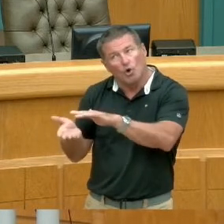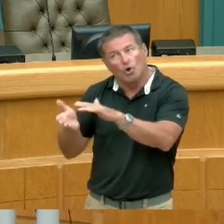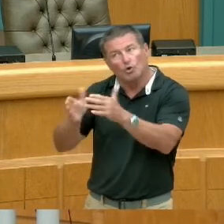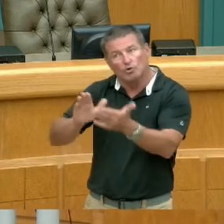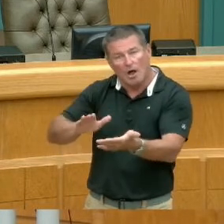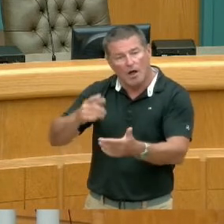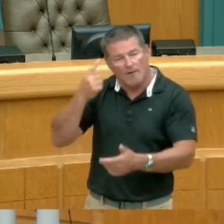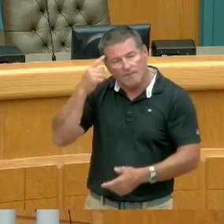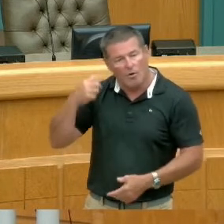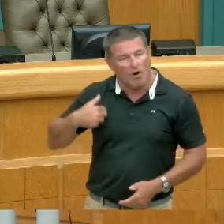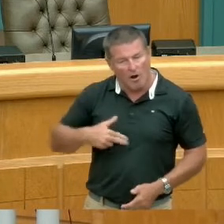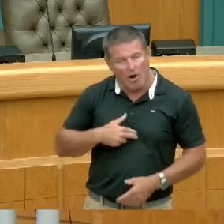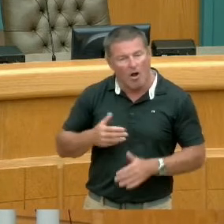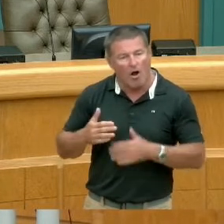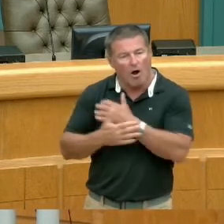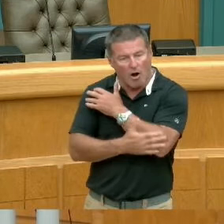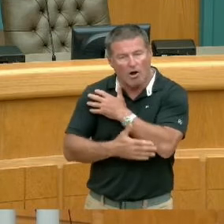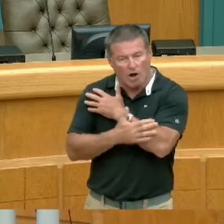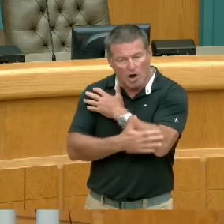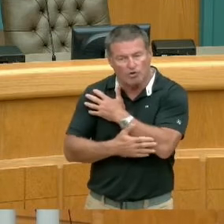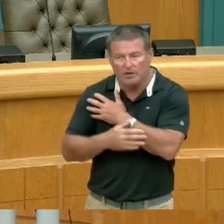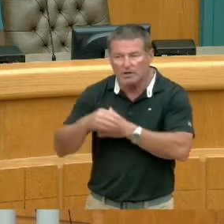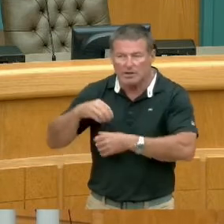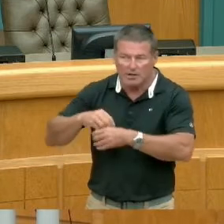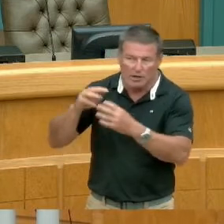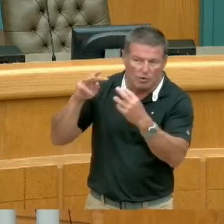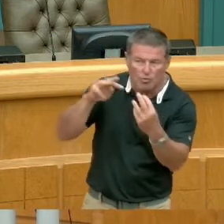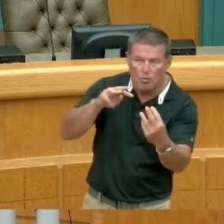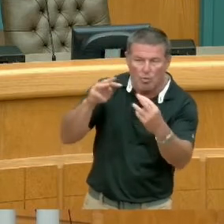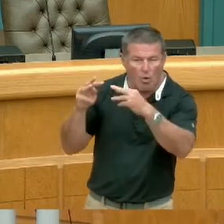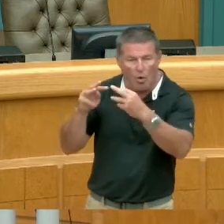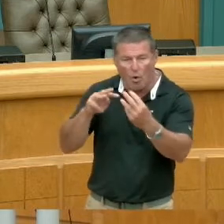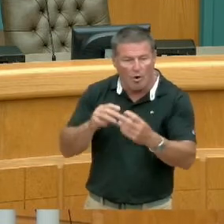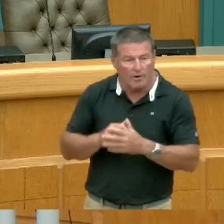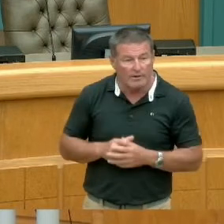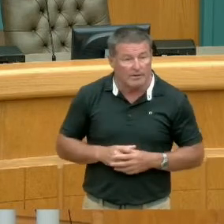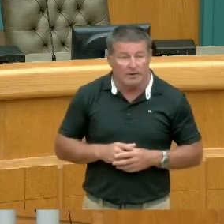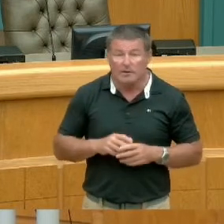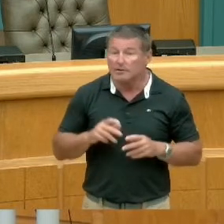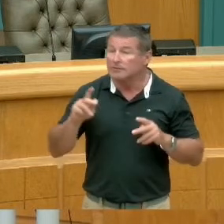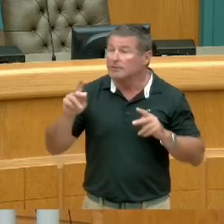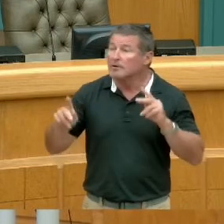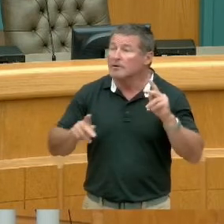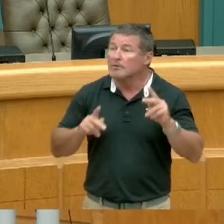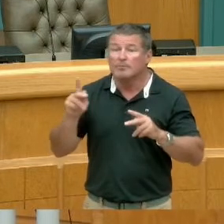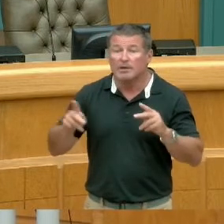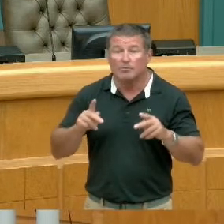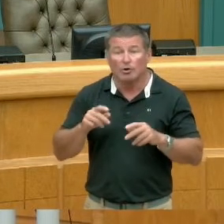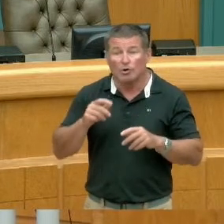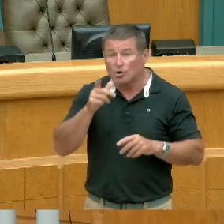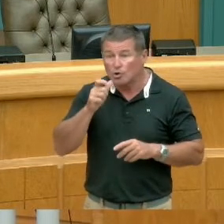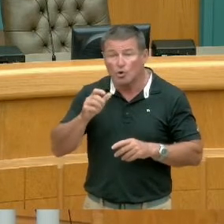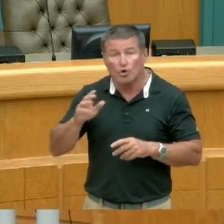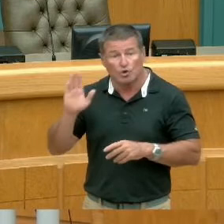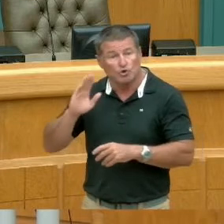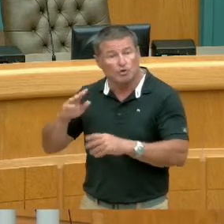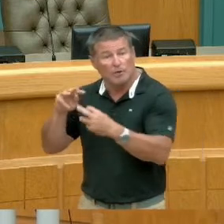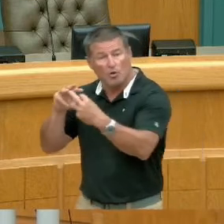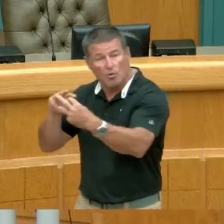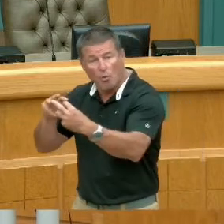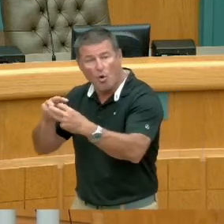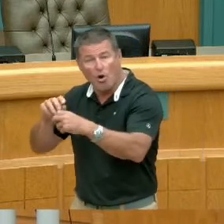us in the battlefield. We've got people in the battlefield today in the medical profession, here on our